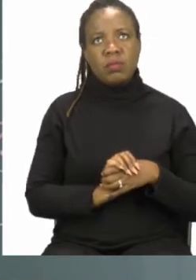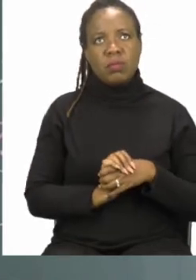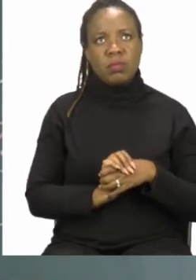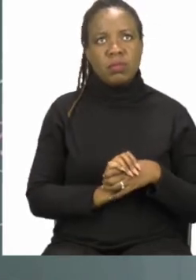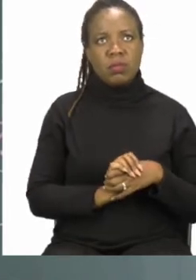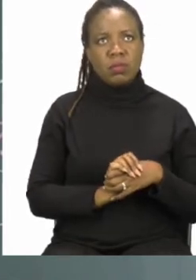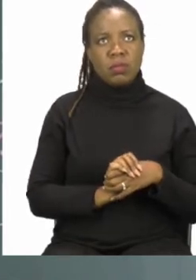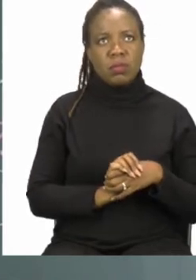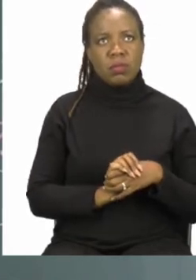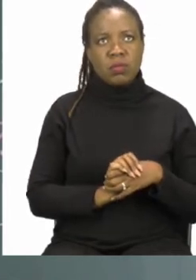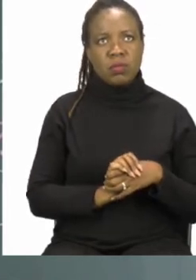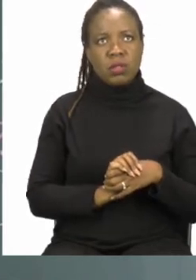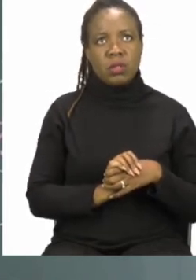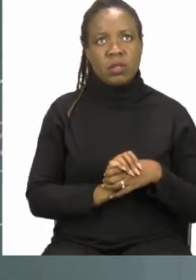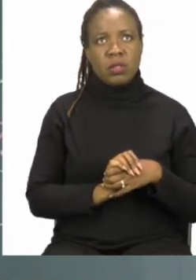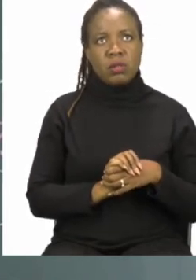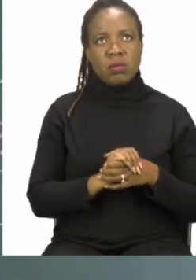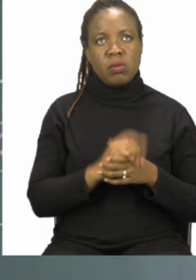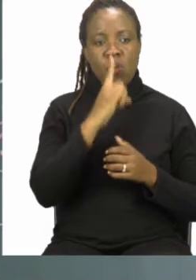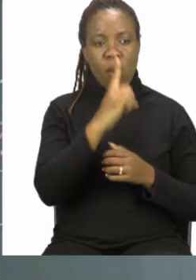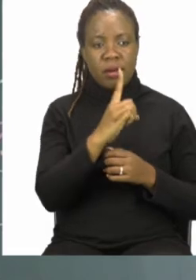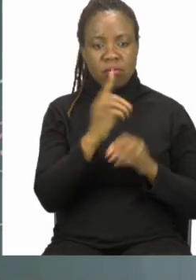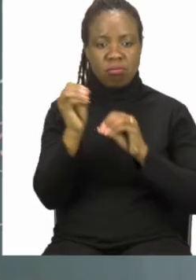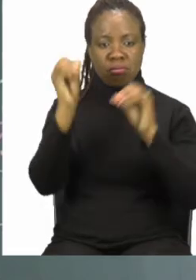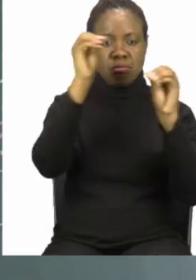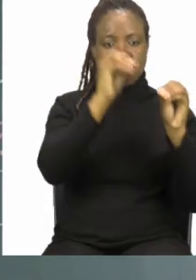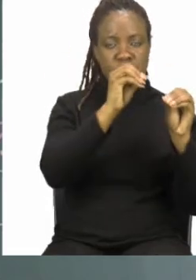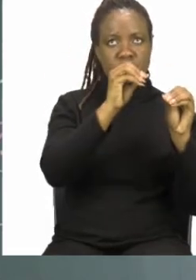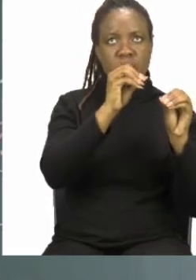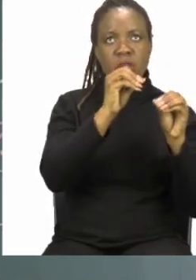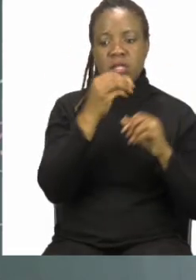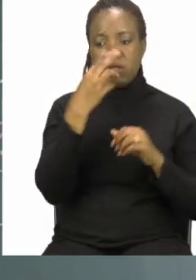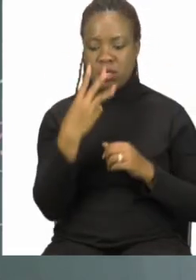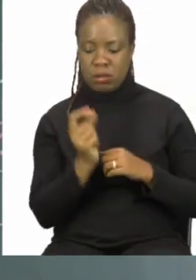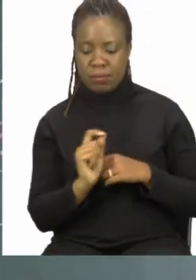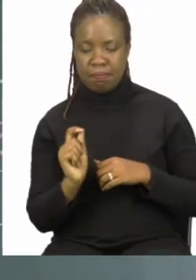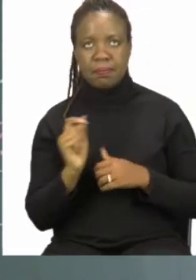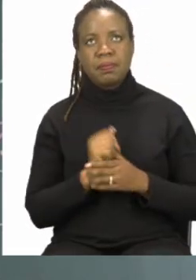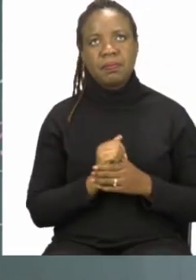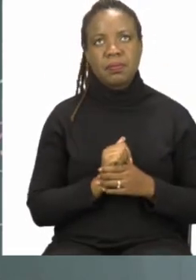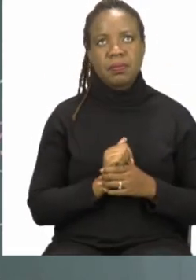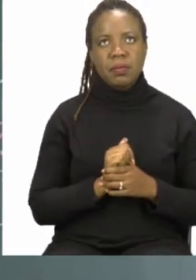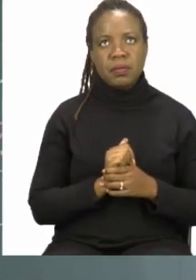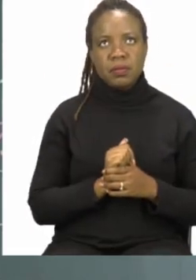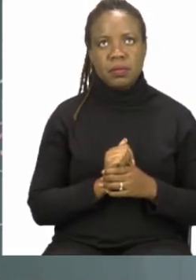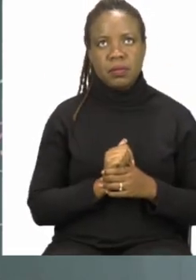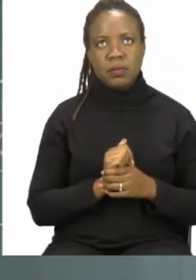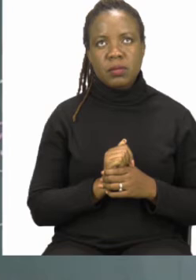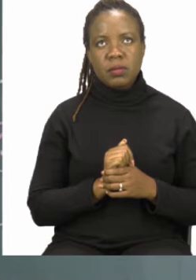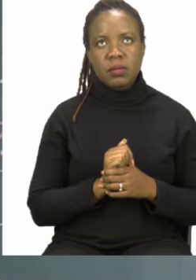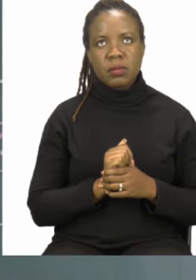to carry the 1 for us and then we keep the 3. So we say here